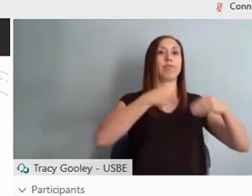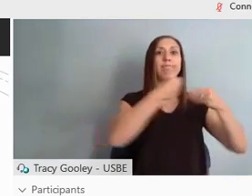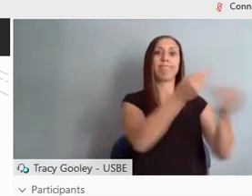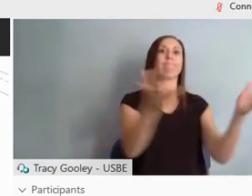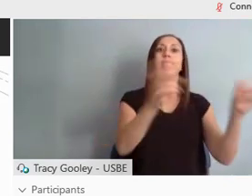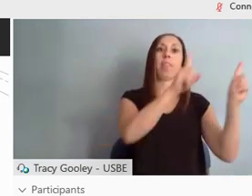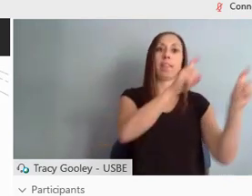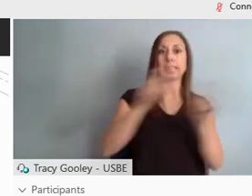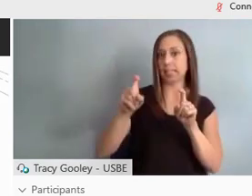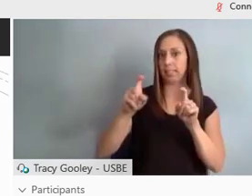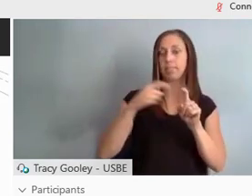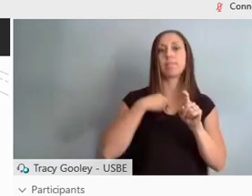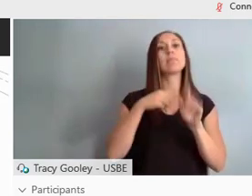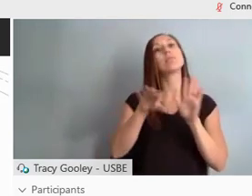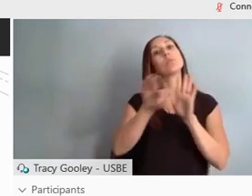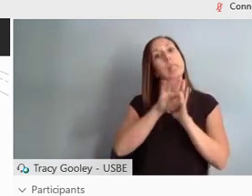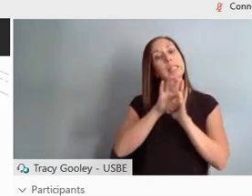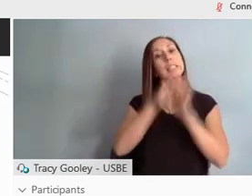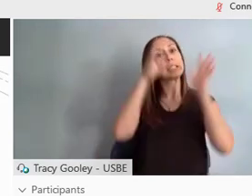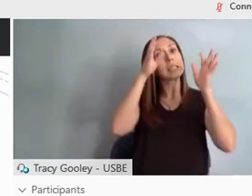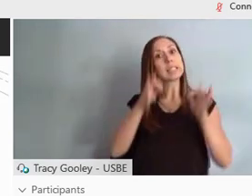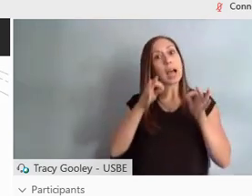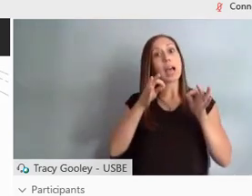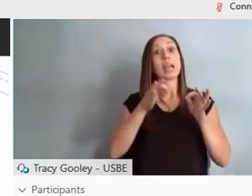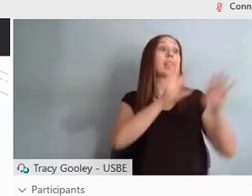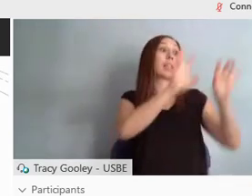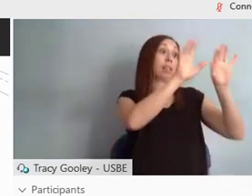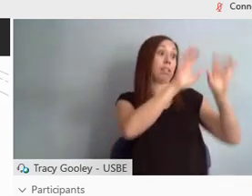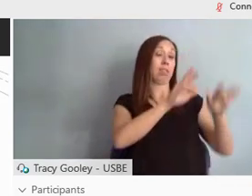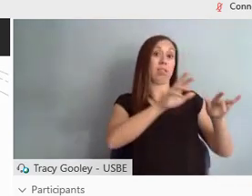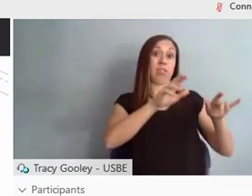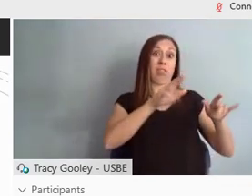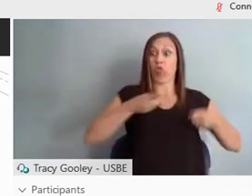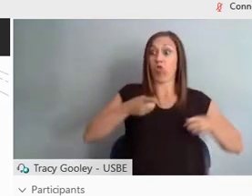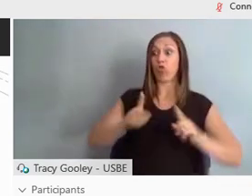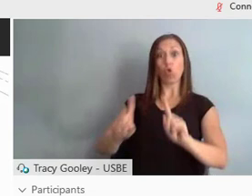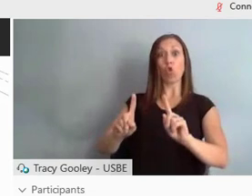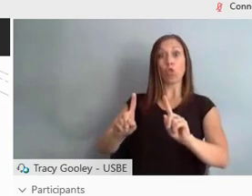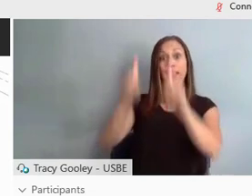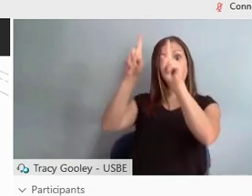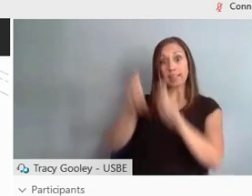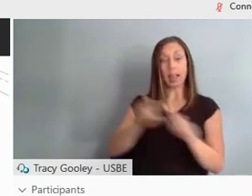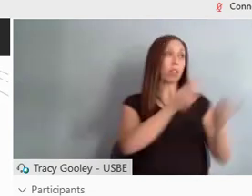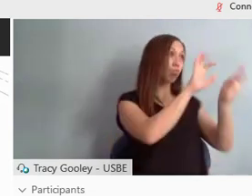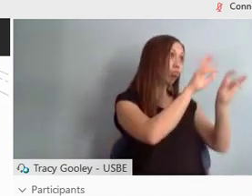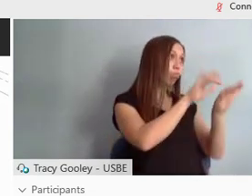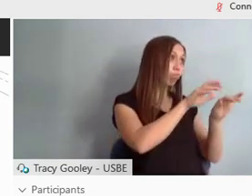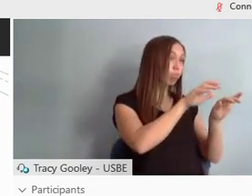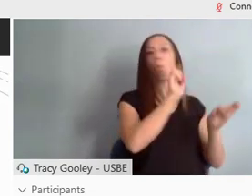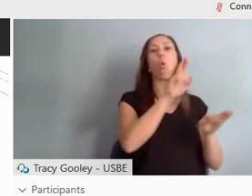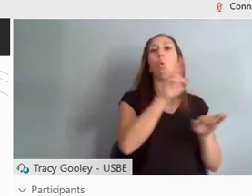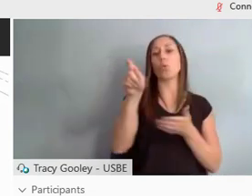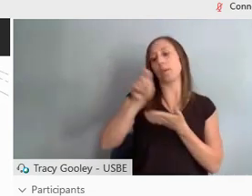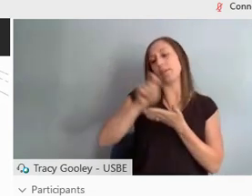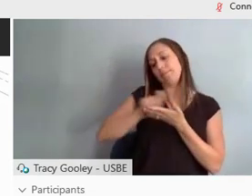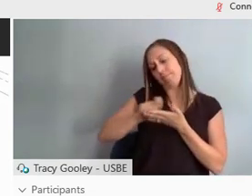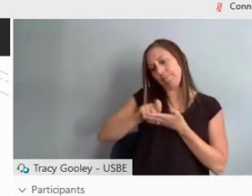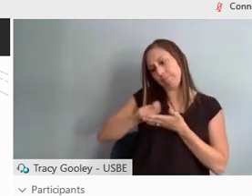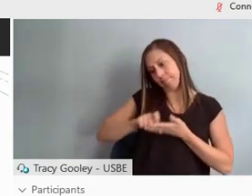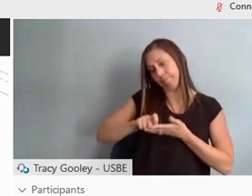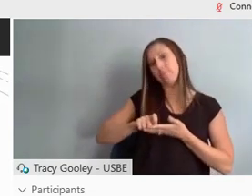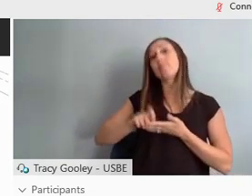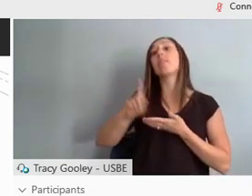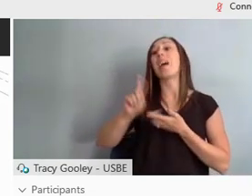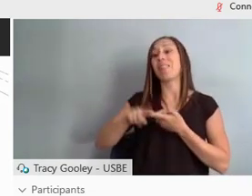assessment, you can choose to enter the data either live while you're administering, or if you'd like to do paper pencil and come back in and enter